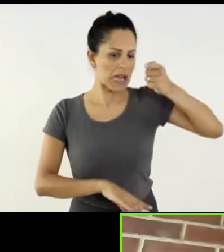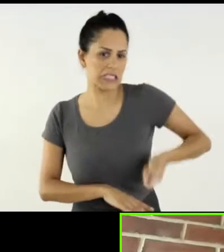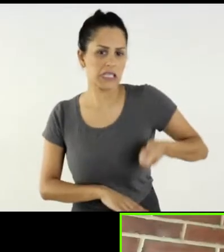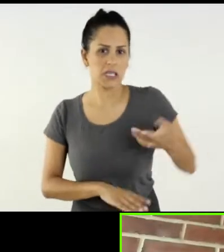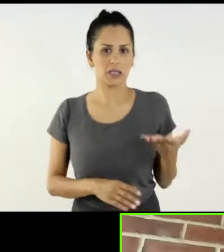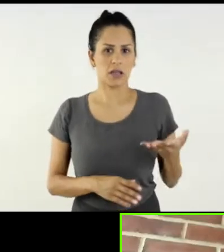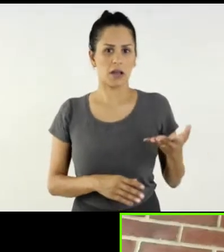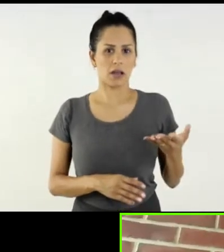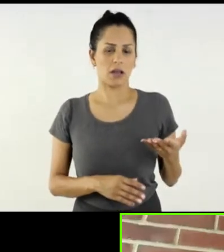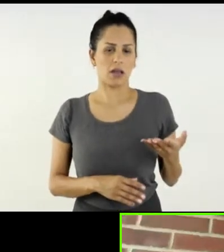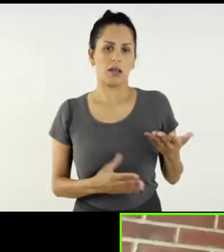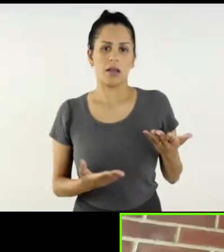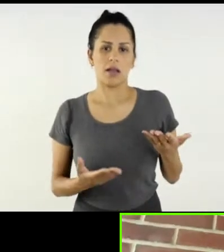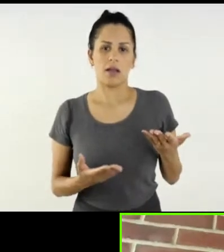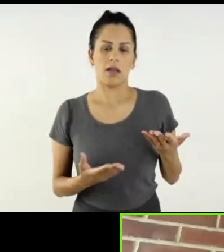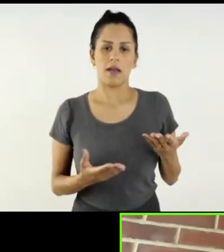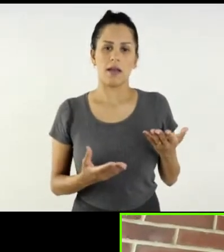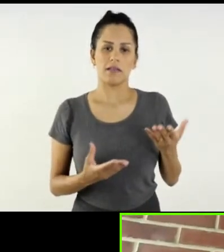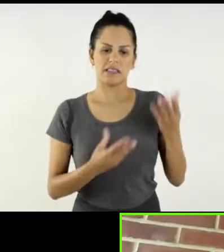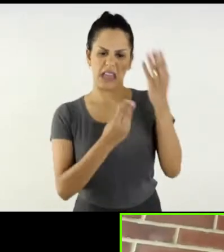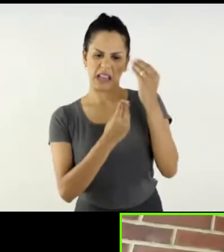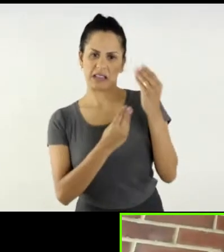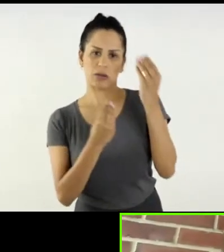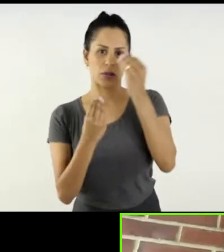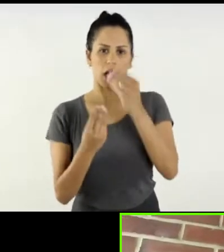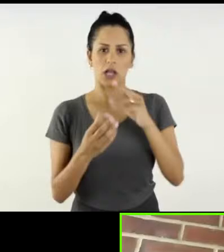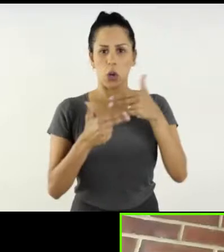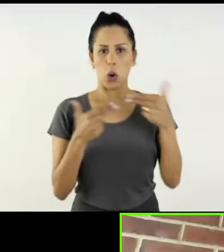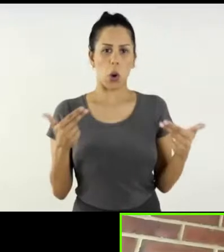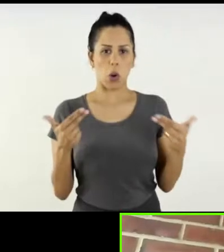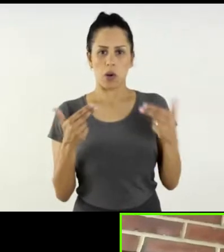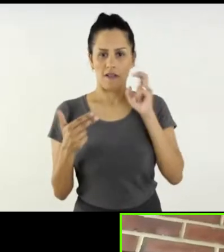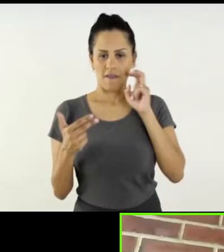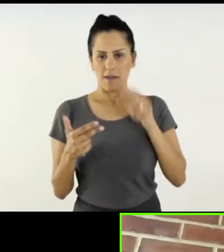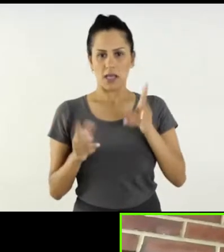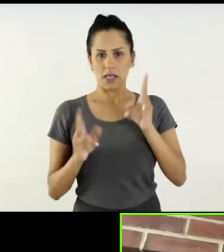of seeing or sort of projection of sight.